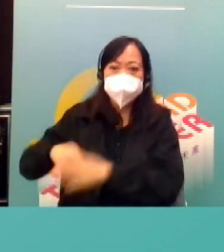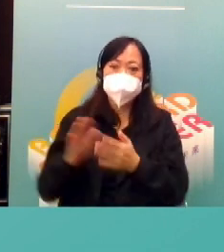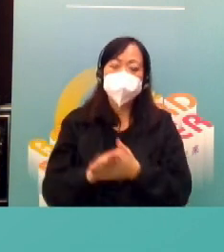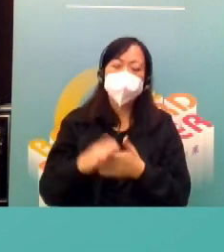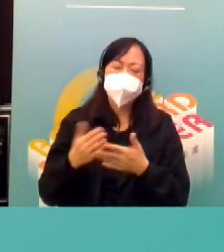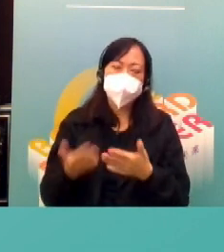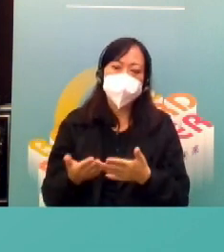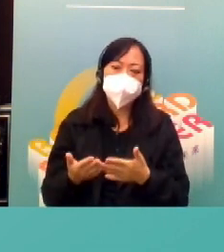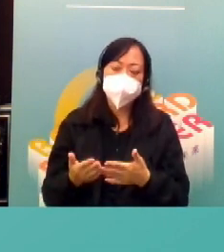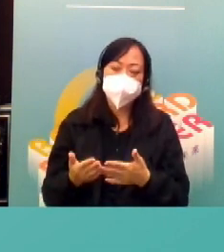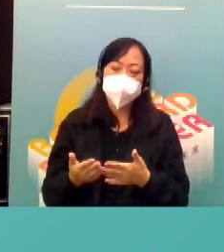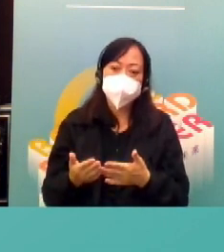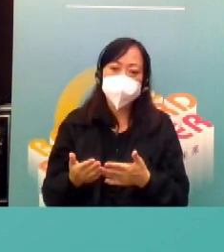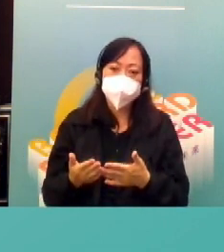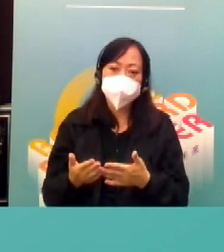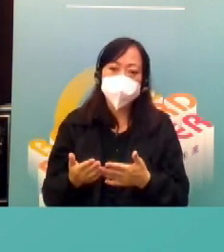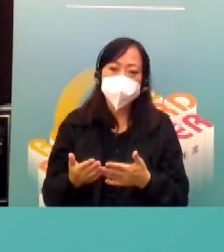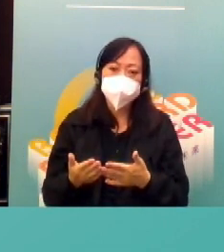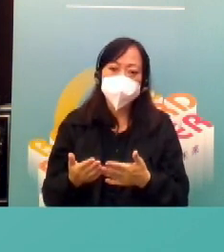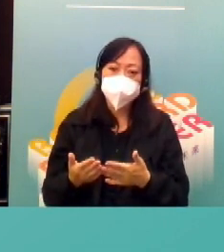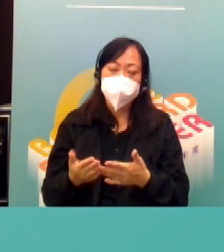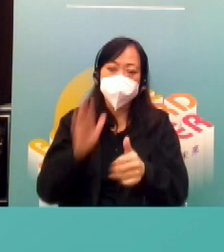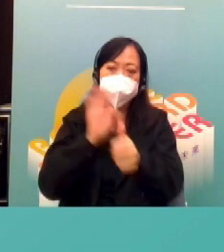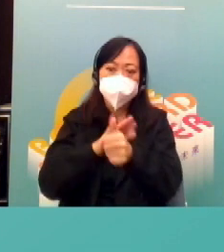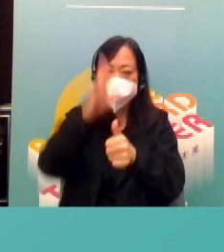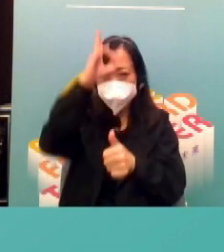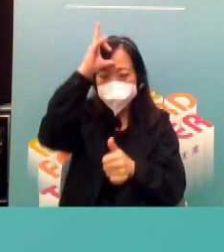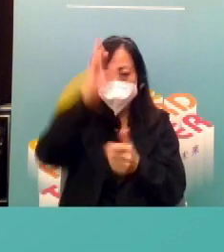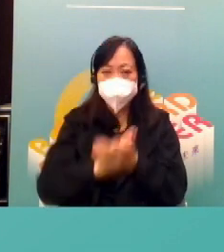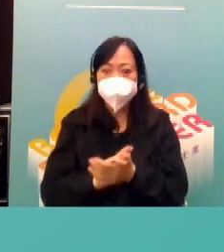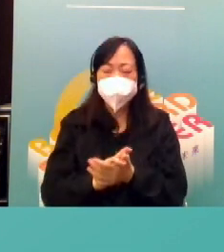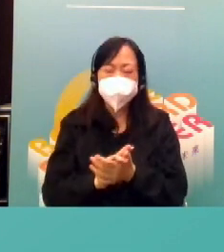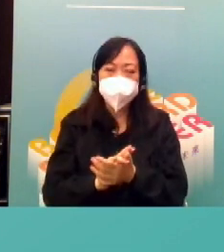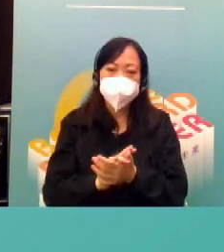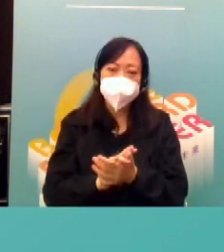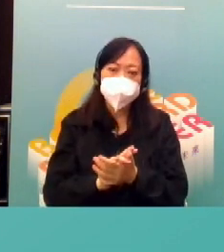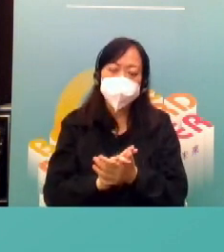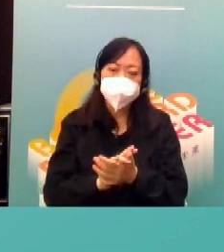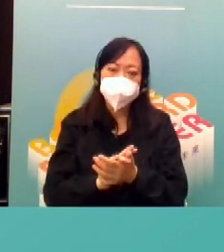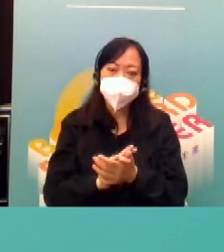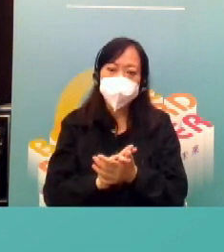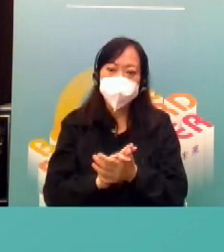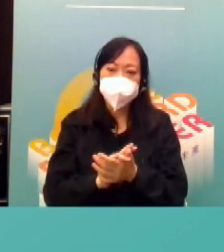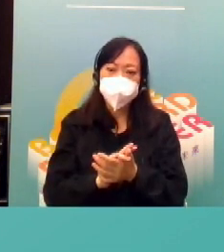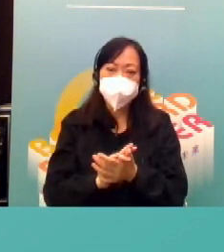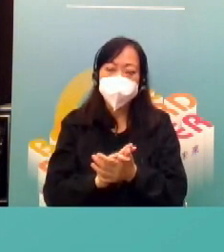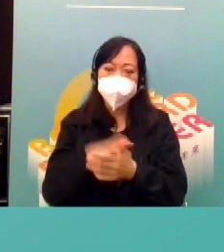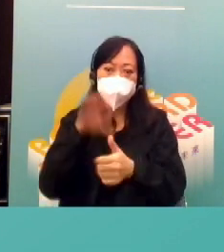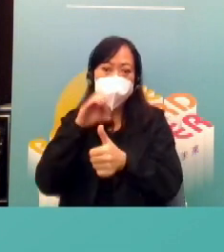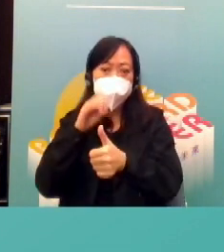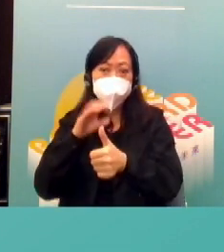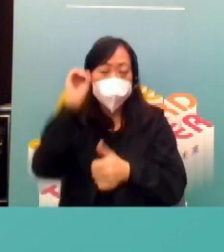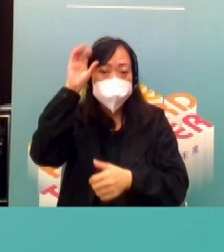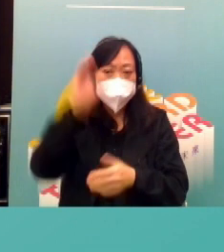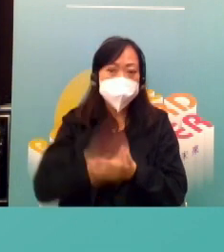strategy. And similarly in Vietnam, we worked with the government on their program to support private enterprises. Now, it may